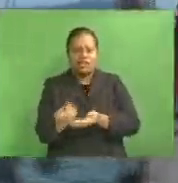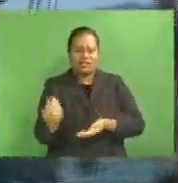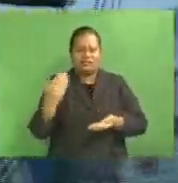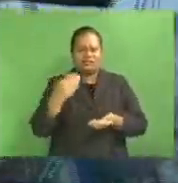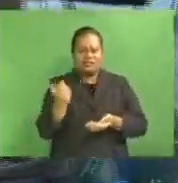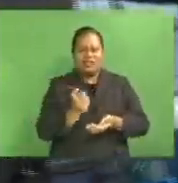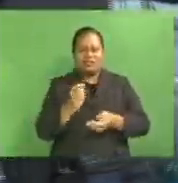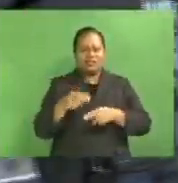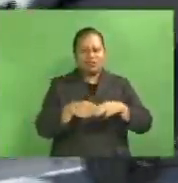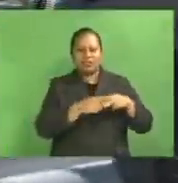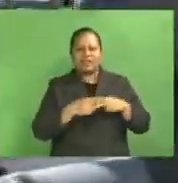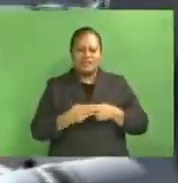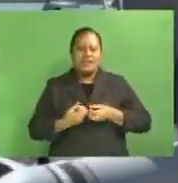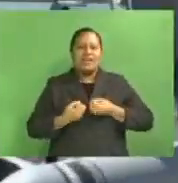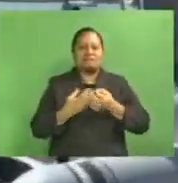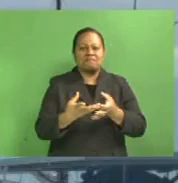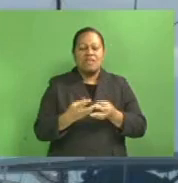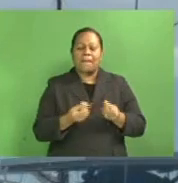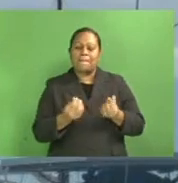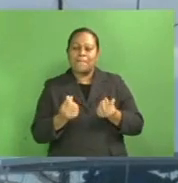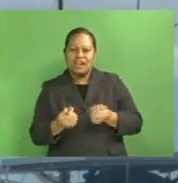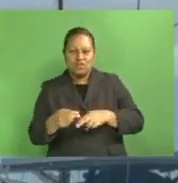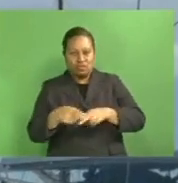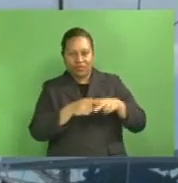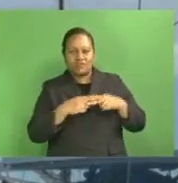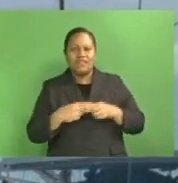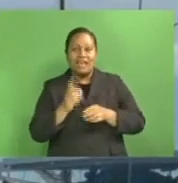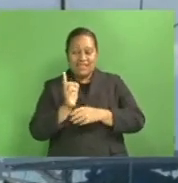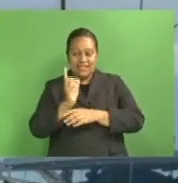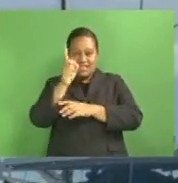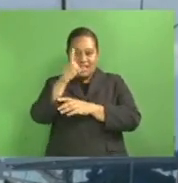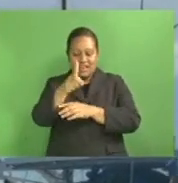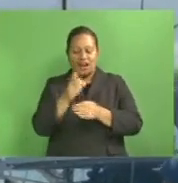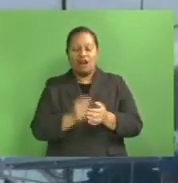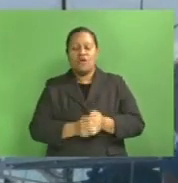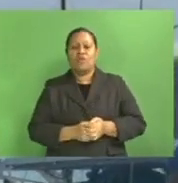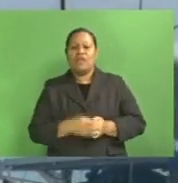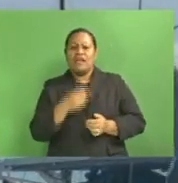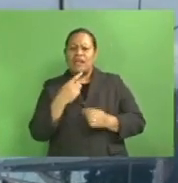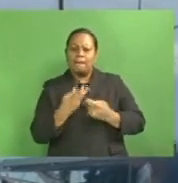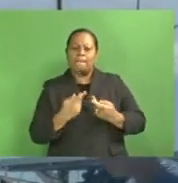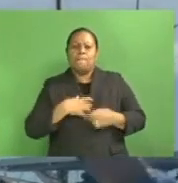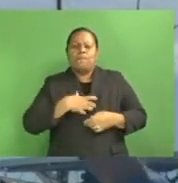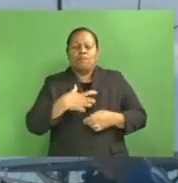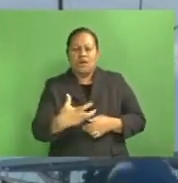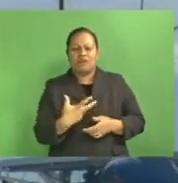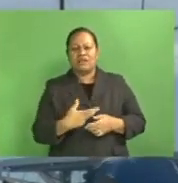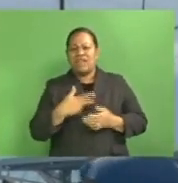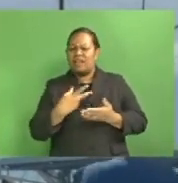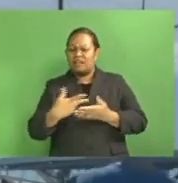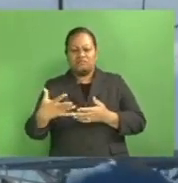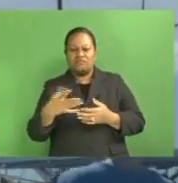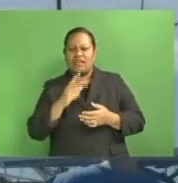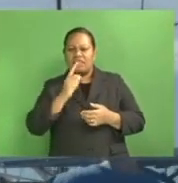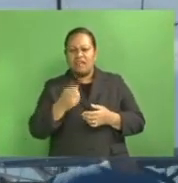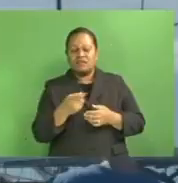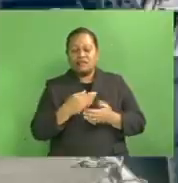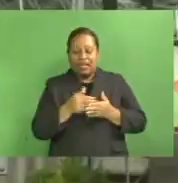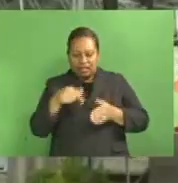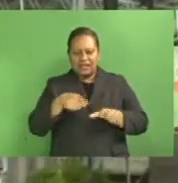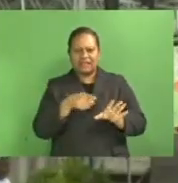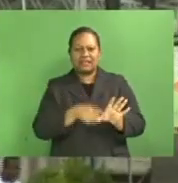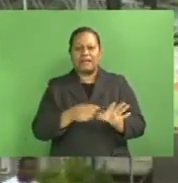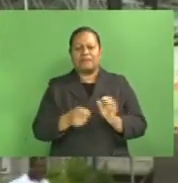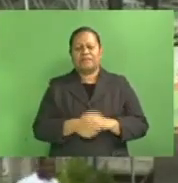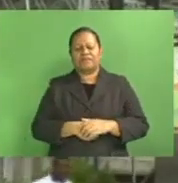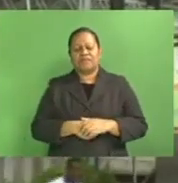$60 million to the economy. The Port Denera Marina was expecting more than 800 yachts this year. However, Cynthia